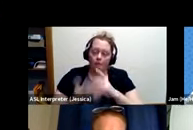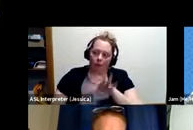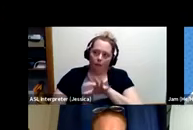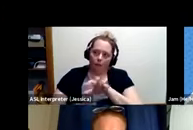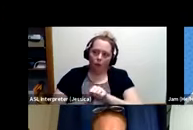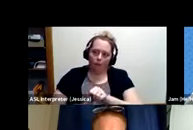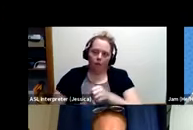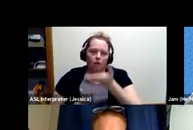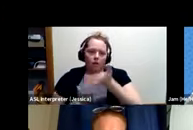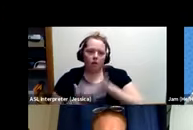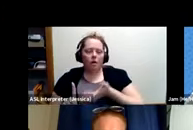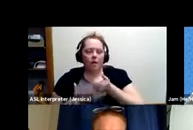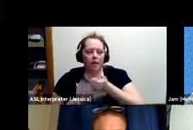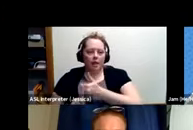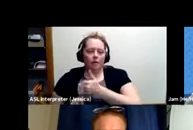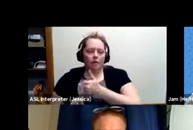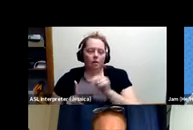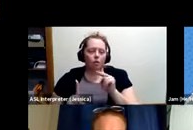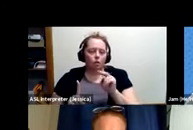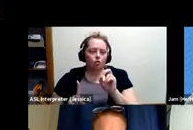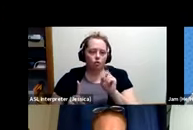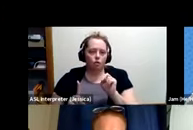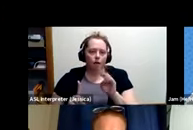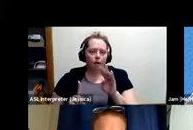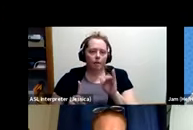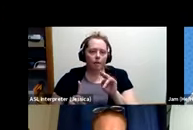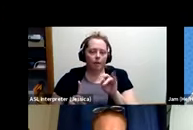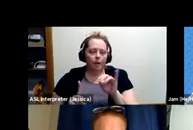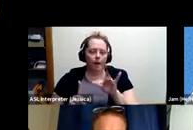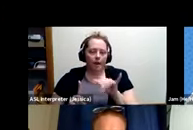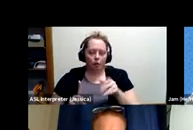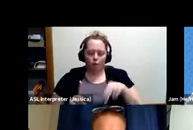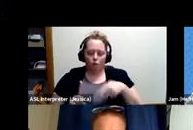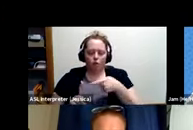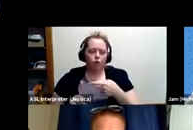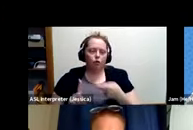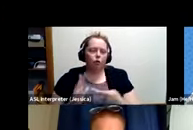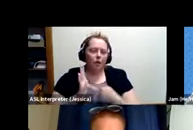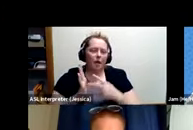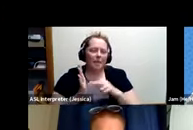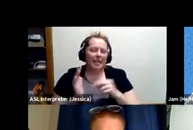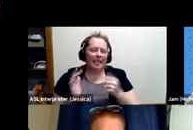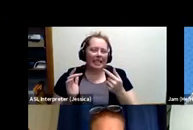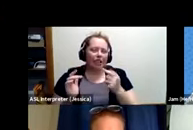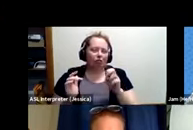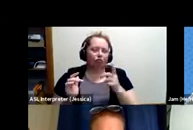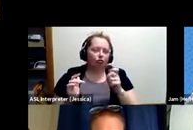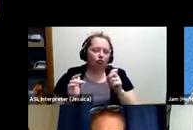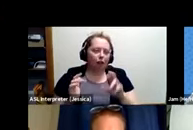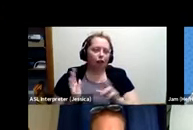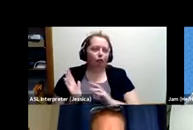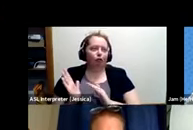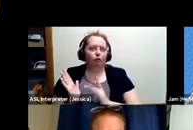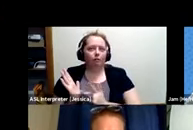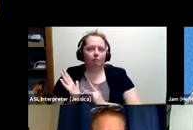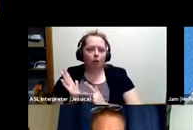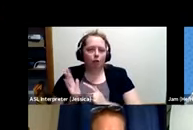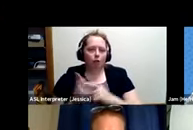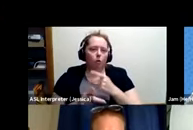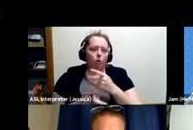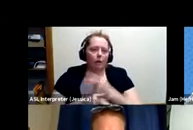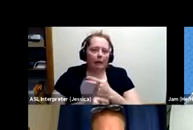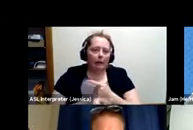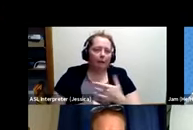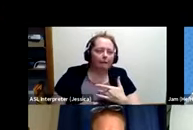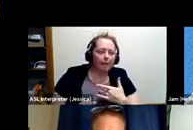non-binary person too, so that in terms of, you know, receiving gender affirming medical care, mental health care, you can sort of